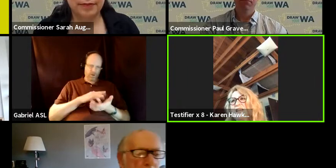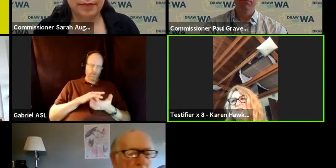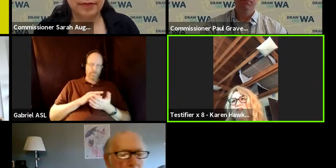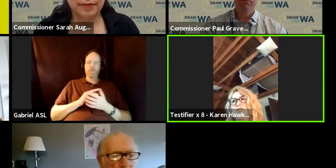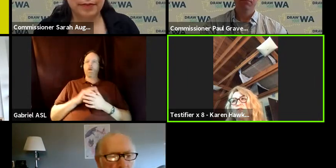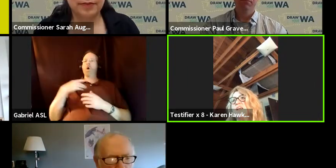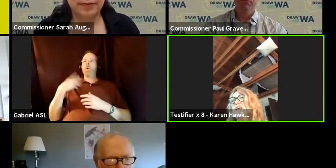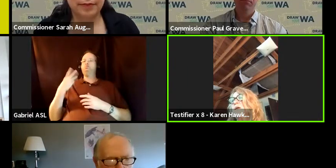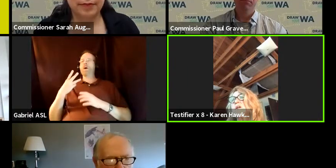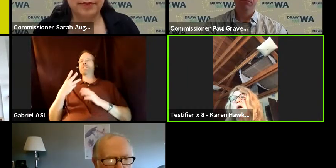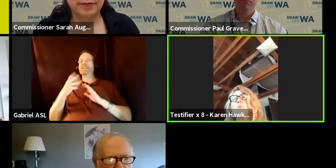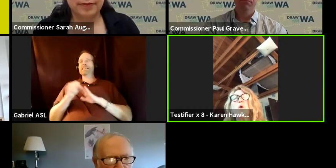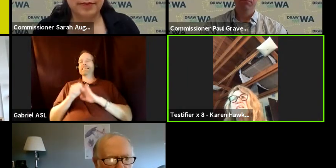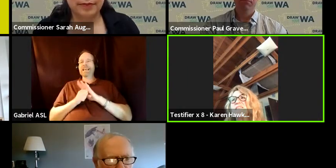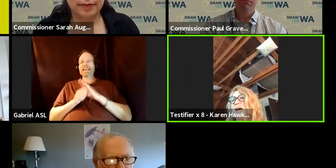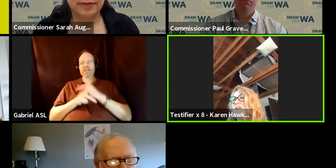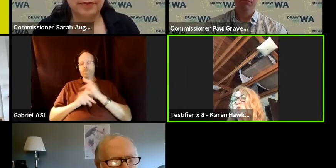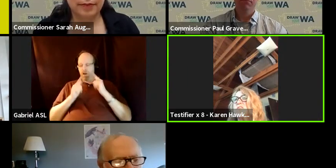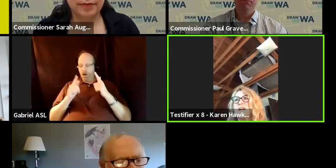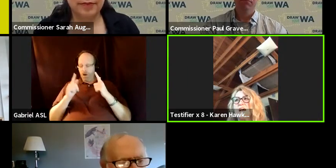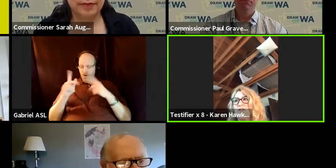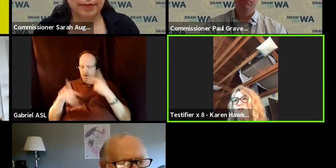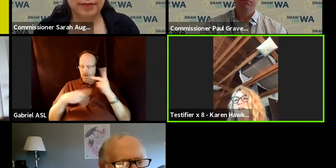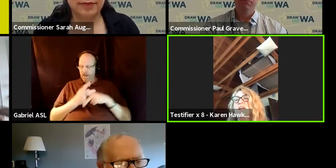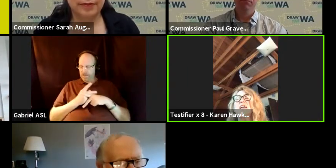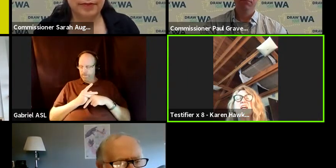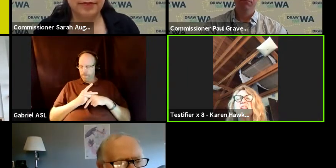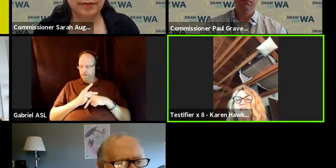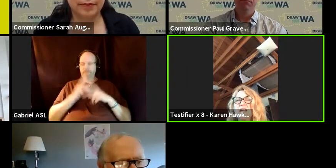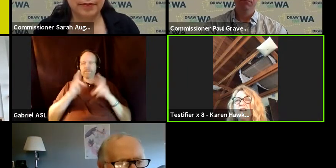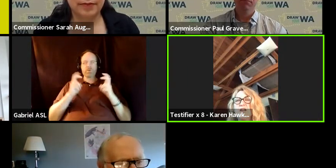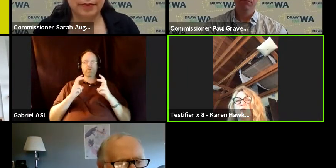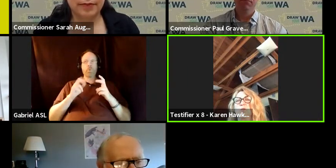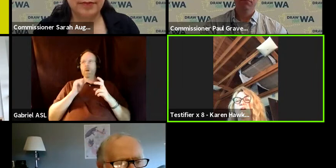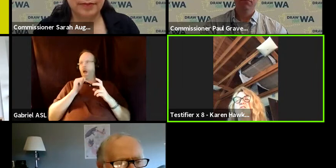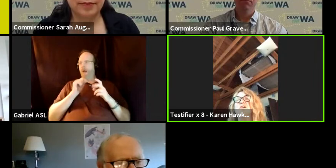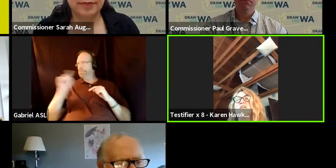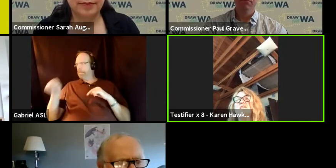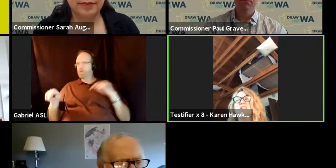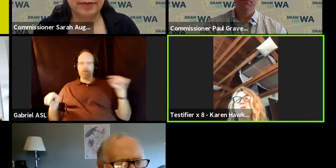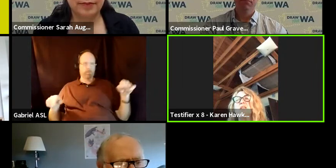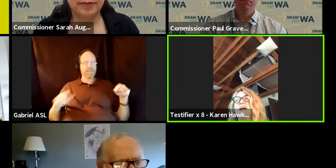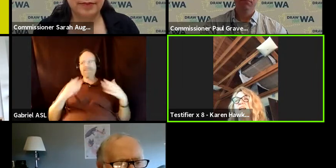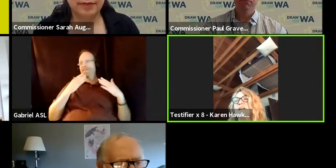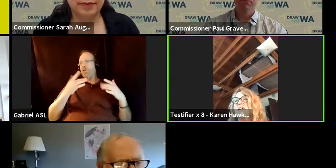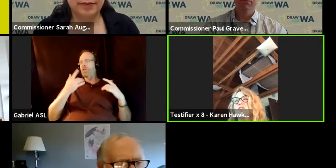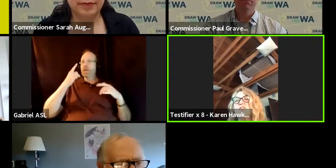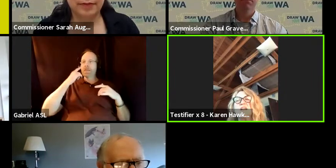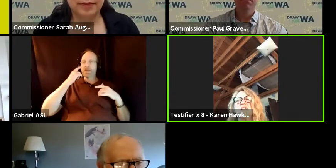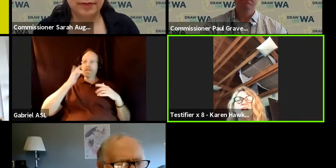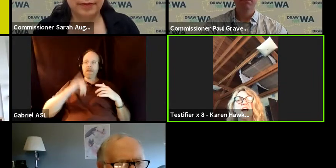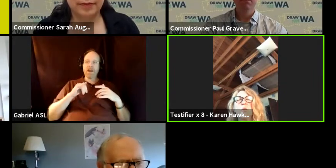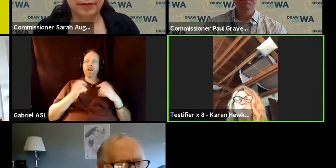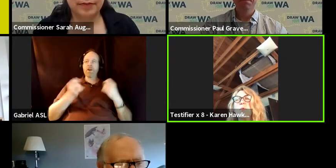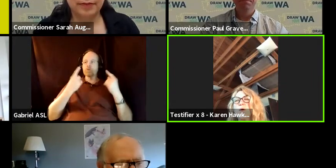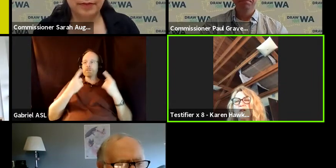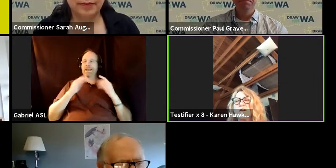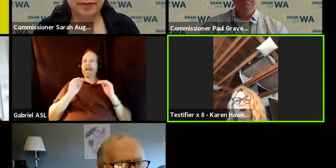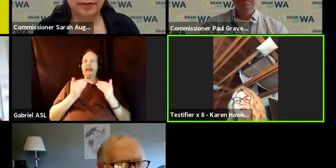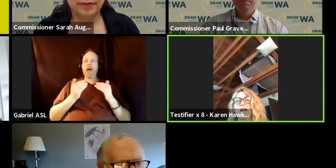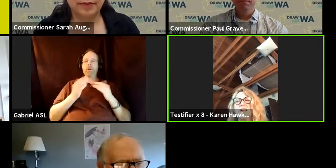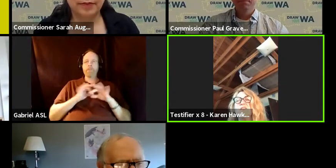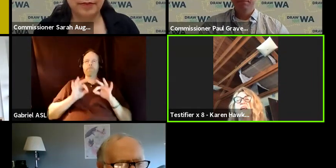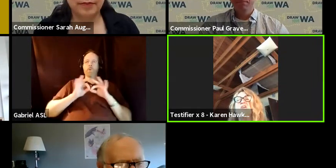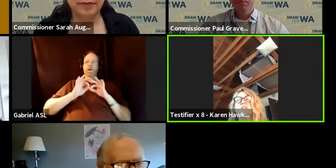all kinds of issues, and we're not one side or the other. And I thank you for considering that and understanding how